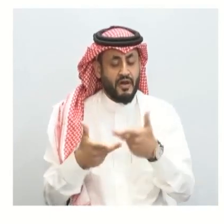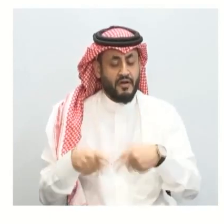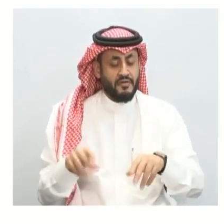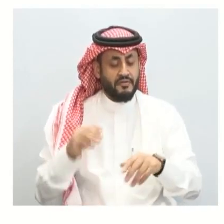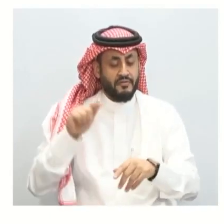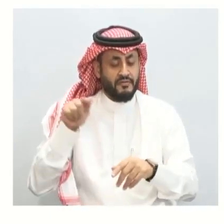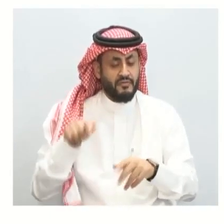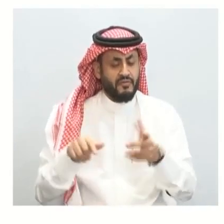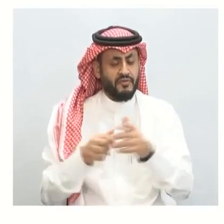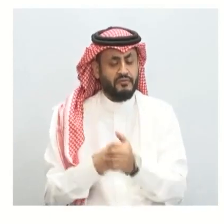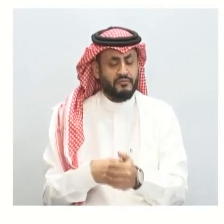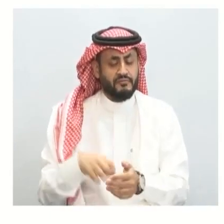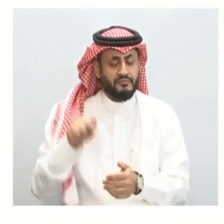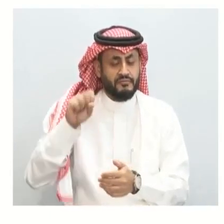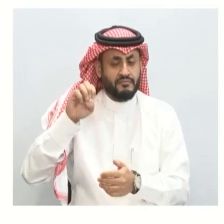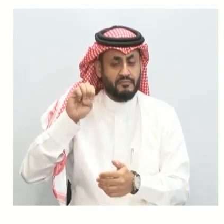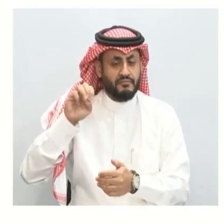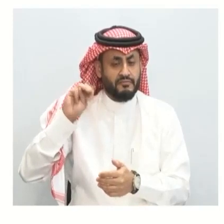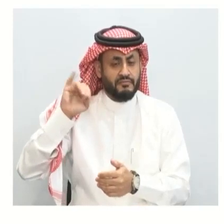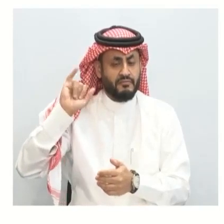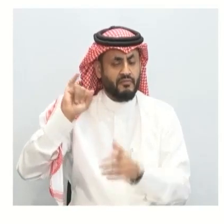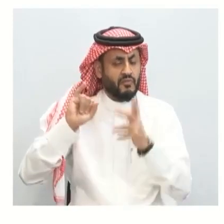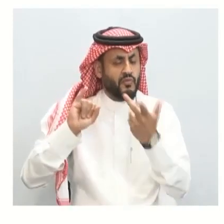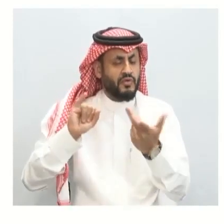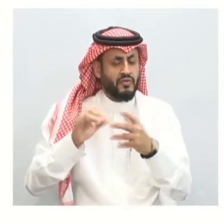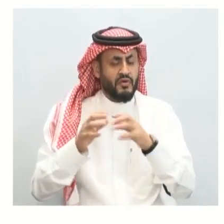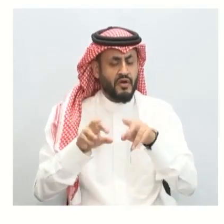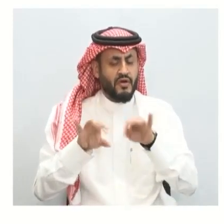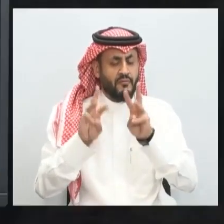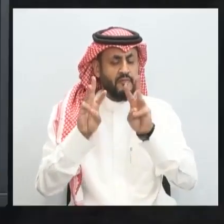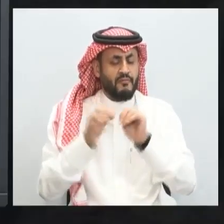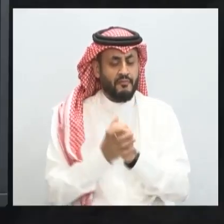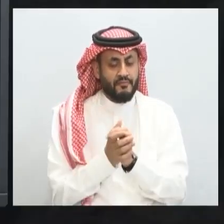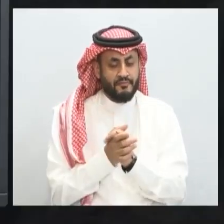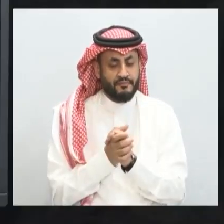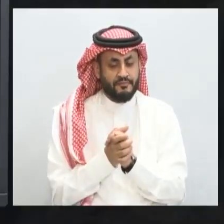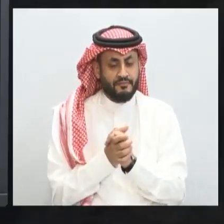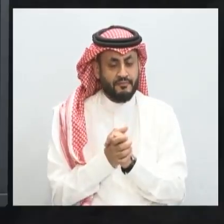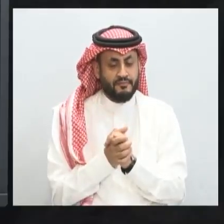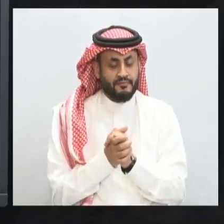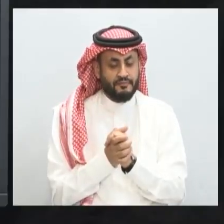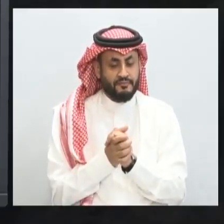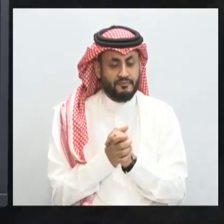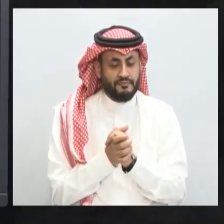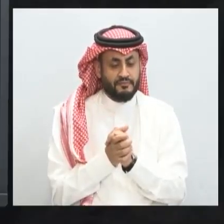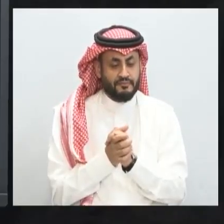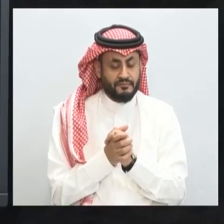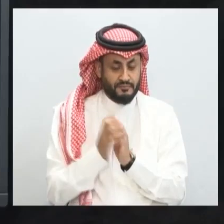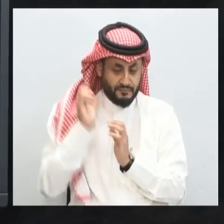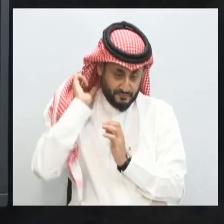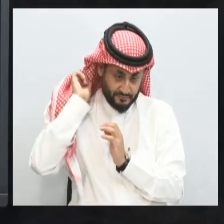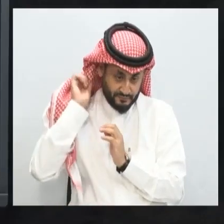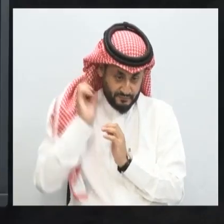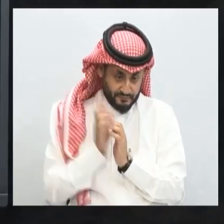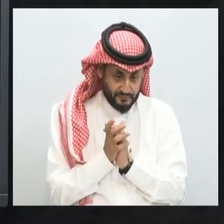is SETI at home? So here we have some couple of questions that you are going to look up while we are